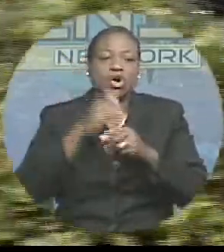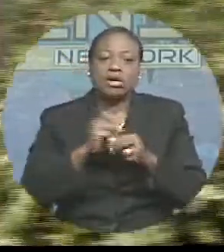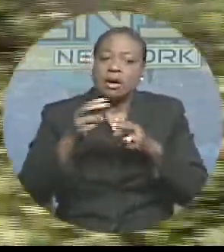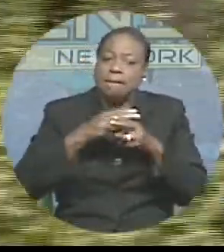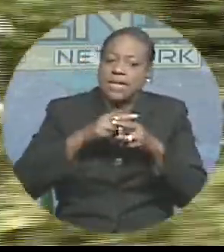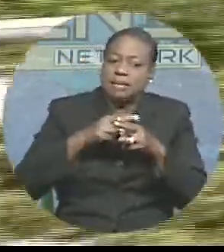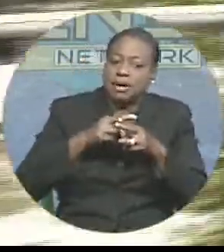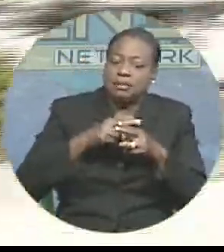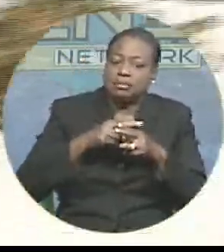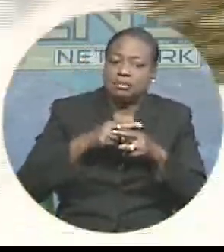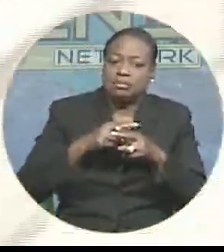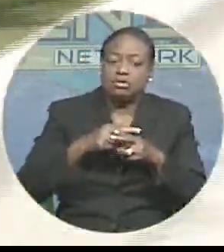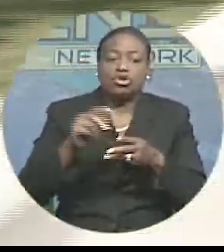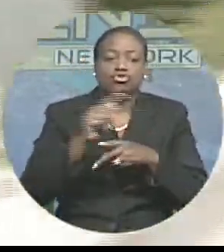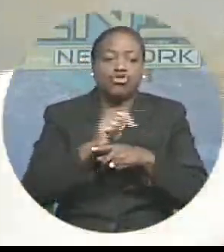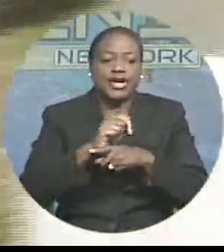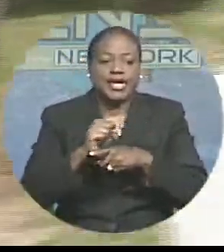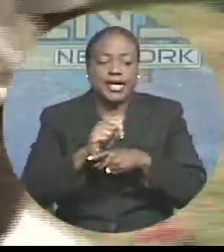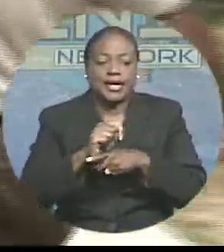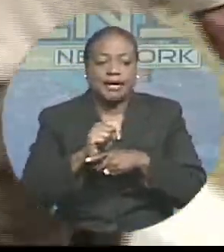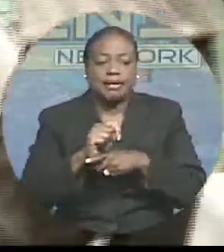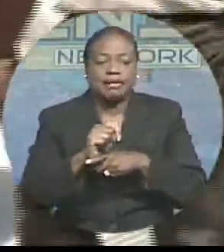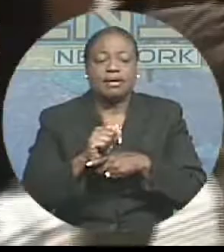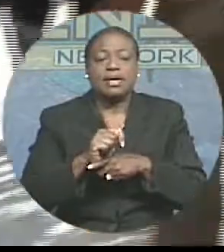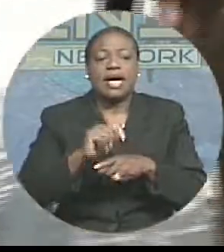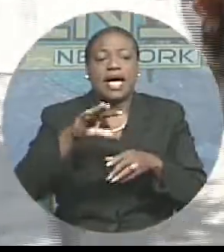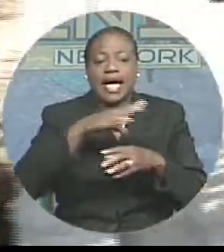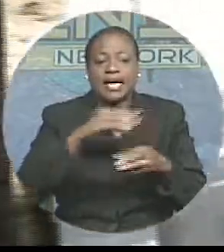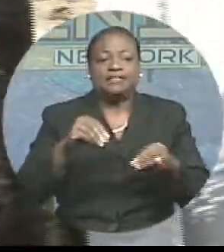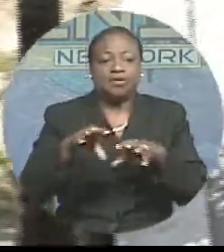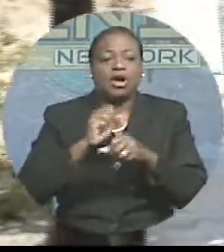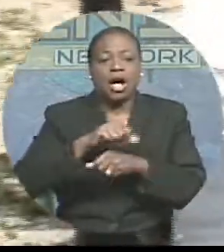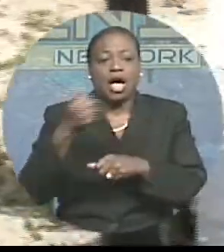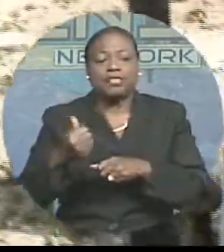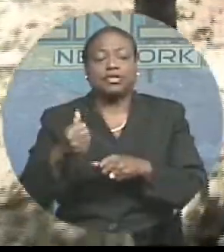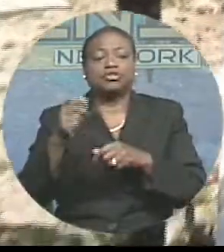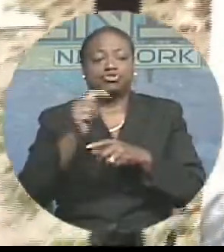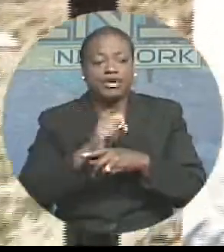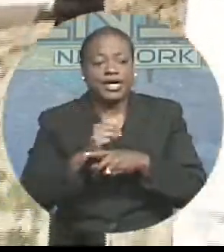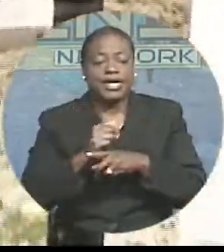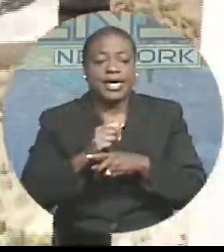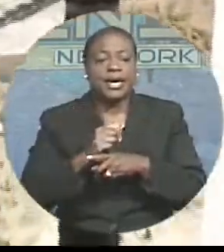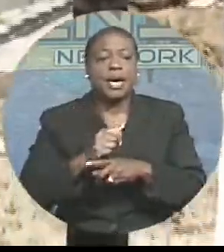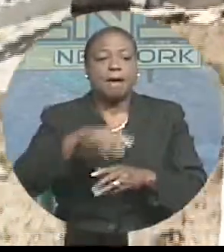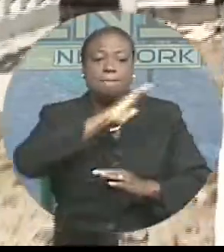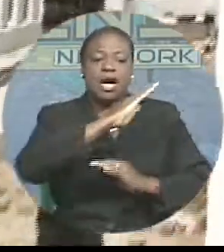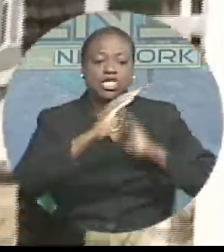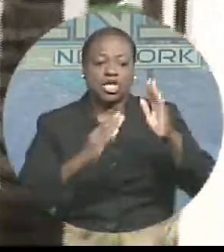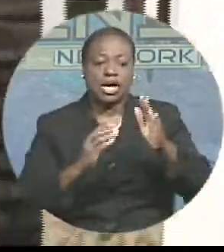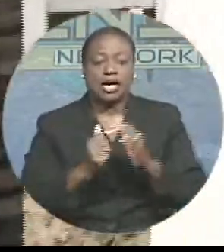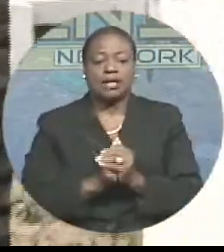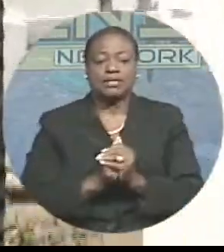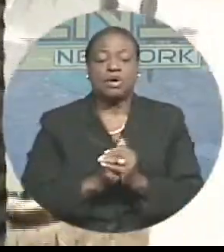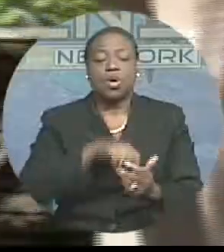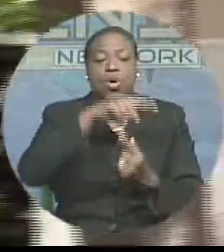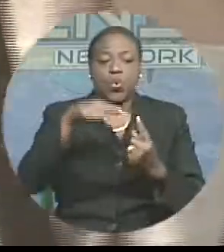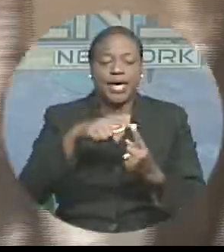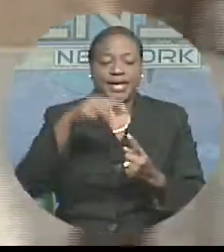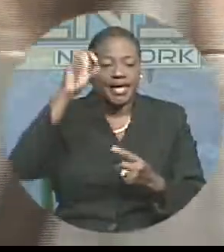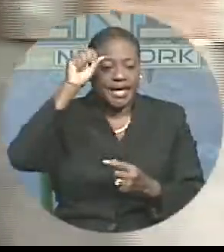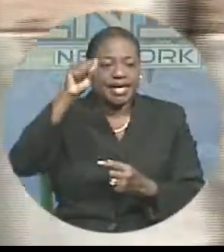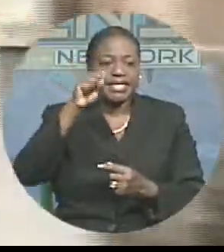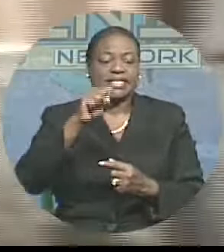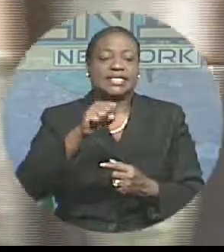in restraint tactics on the police force and had received other training in martial arts. And when his attorney Wayne Monroe